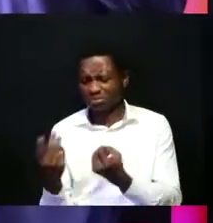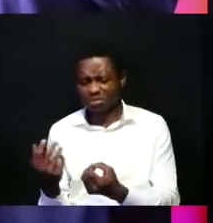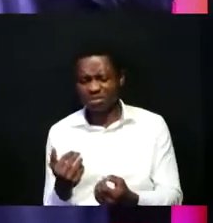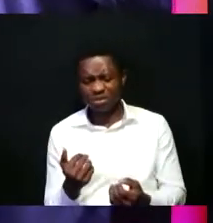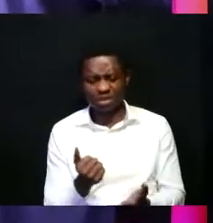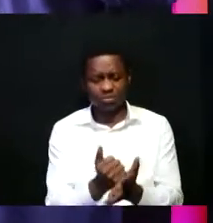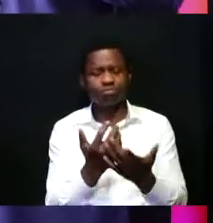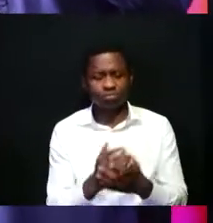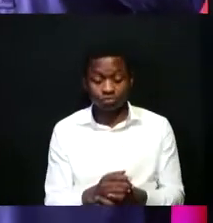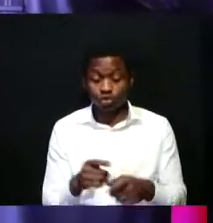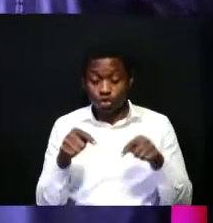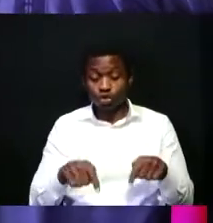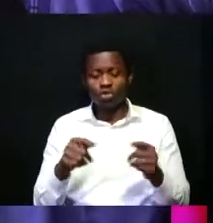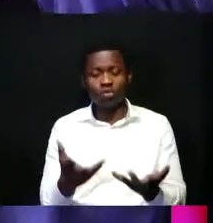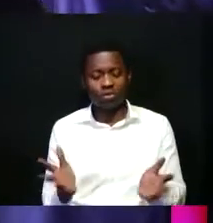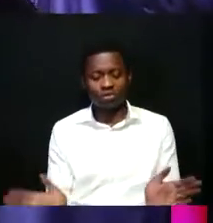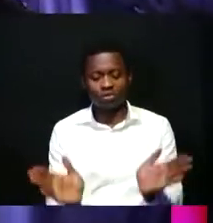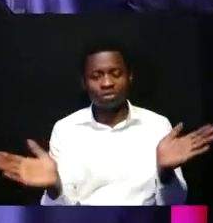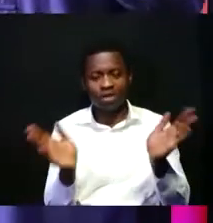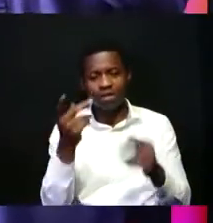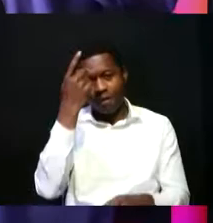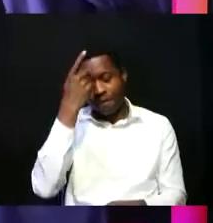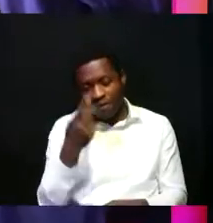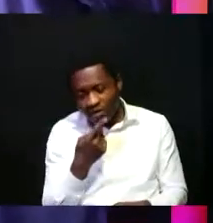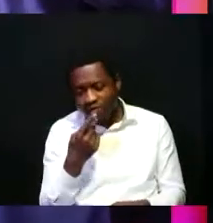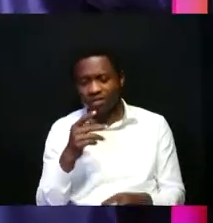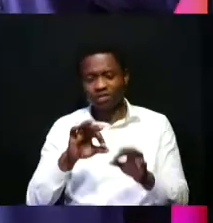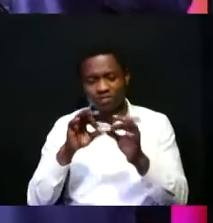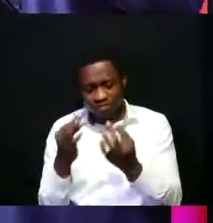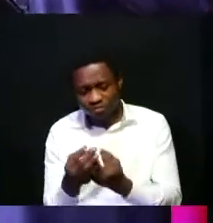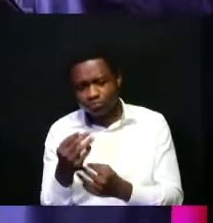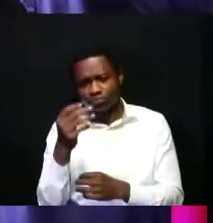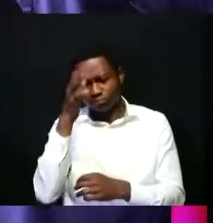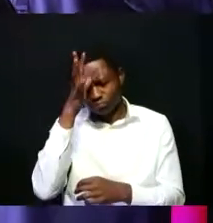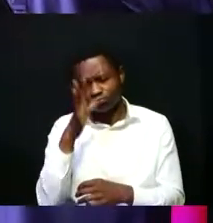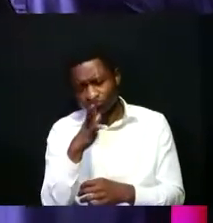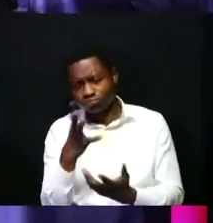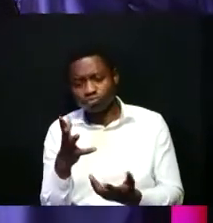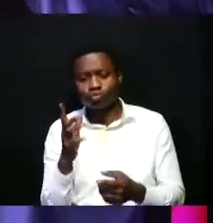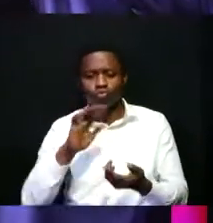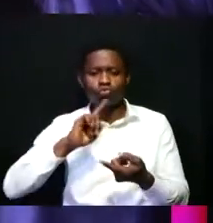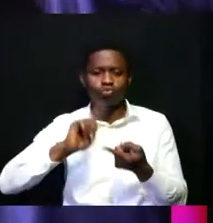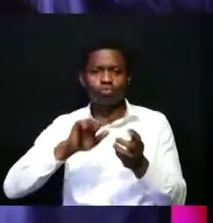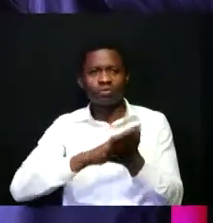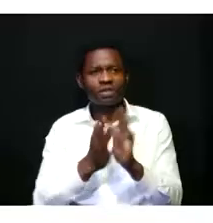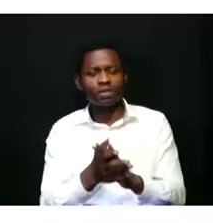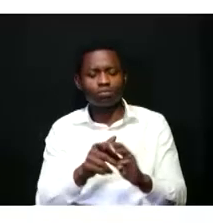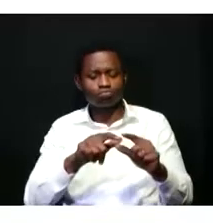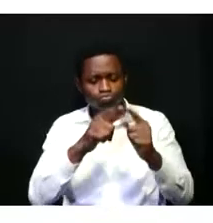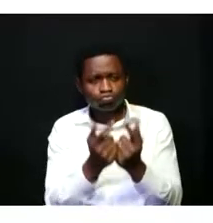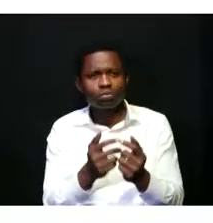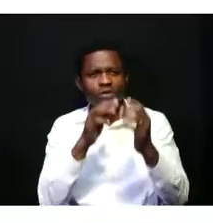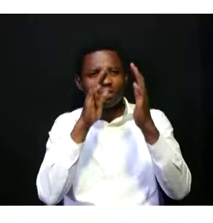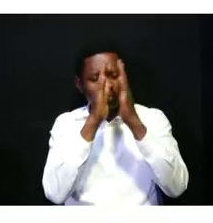to encourage parents and guidance to be a praying people. So when you nipa or pen paibo, they should